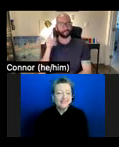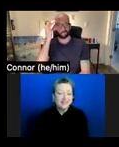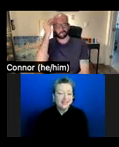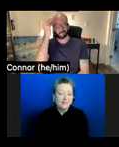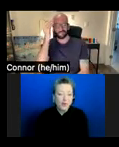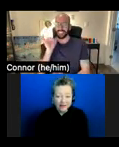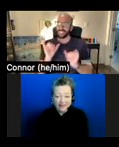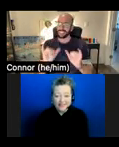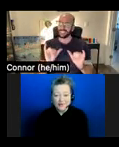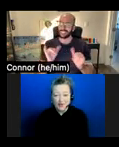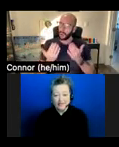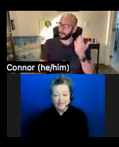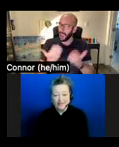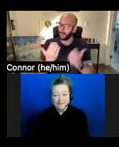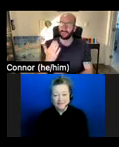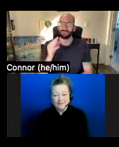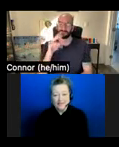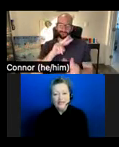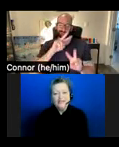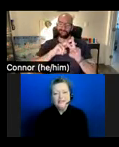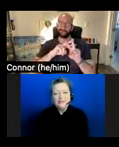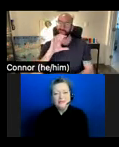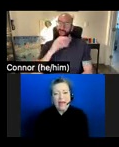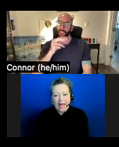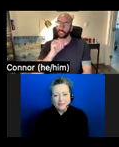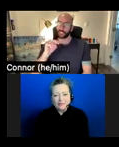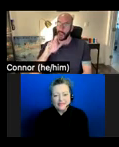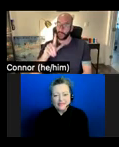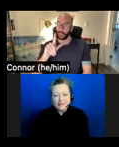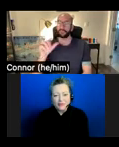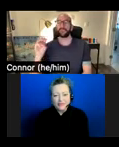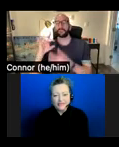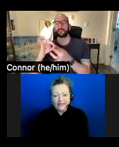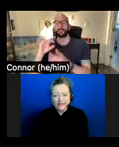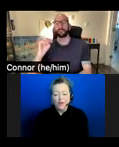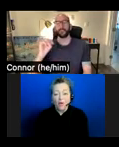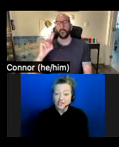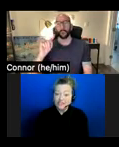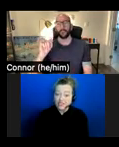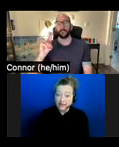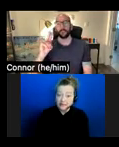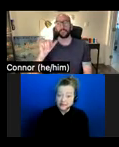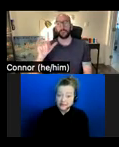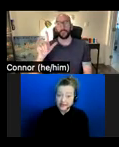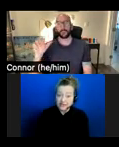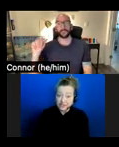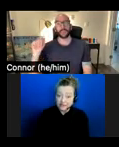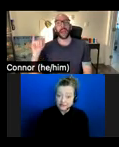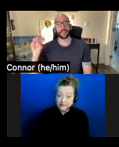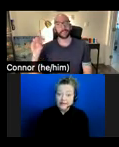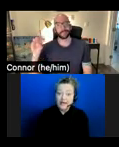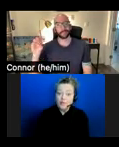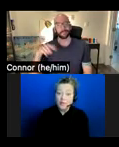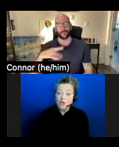events, going-ons, and whatnot. So perhaps you want to go back to the channels the hashtag